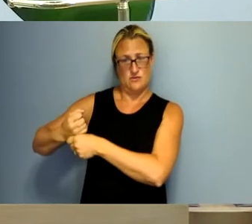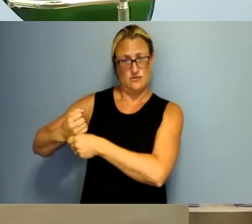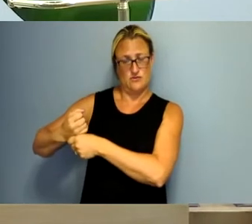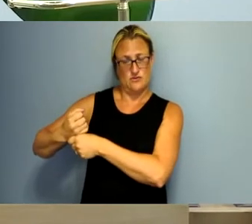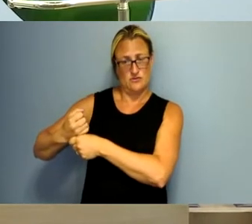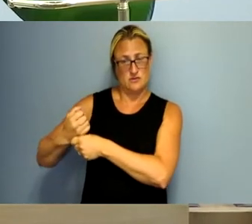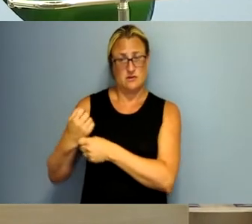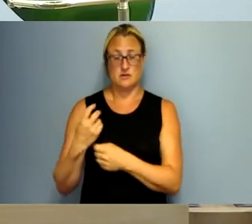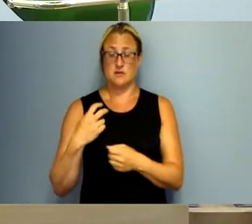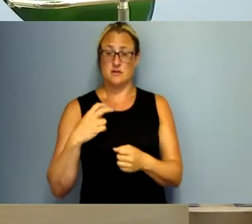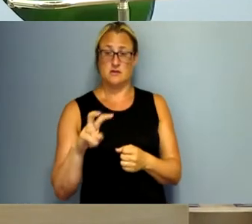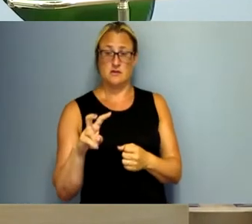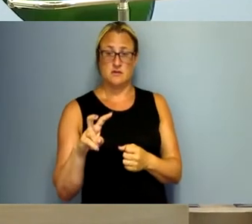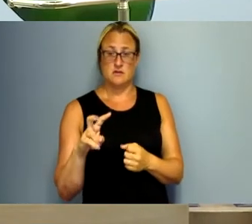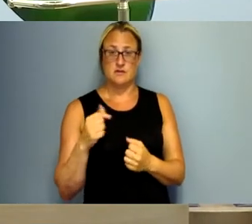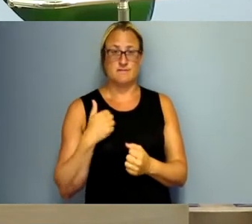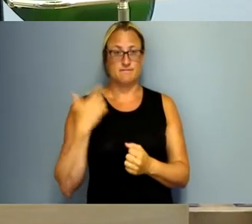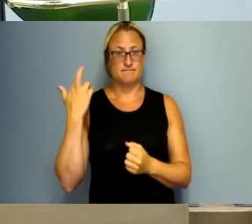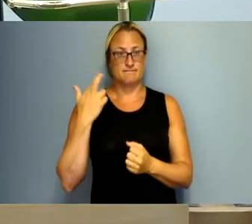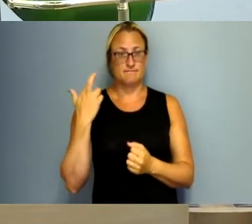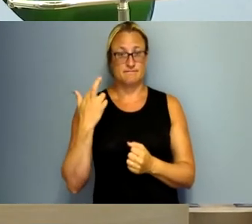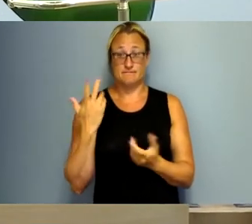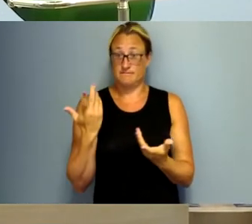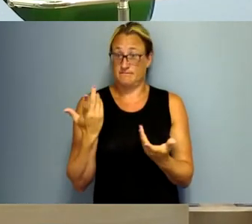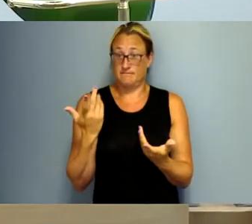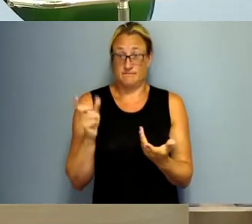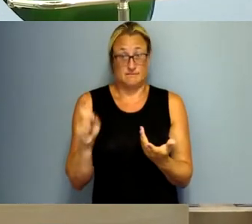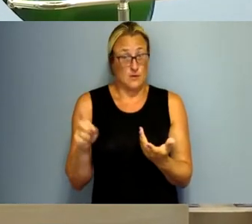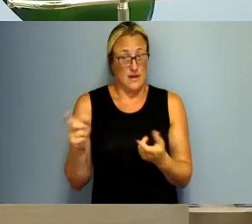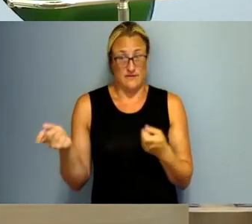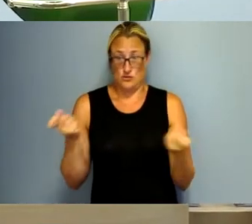that we have to govern.